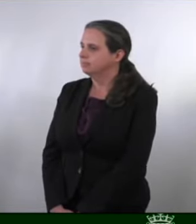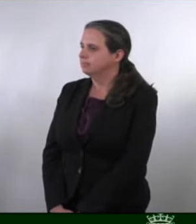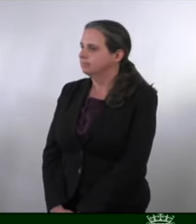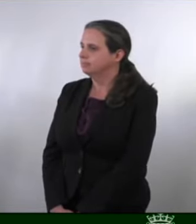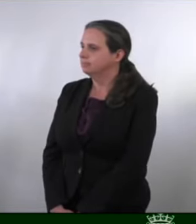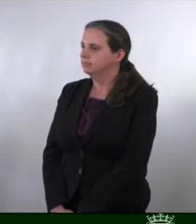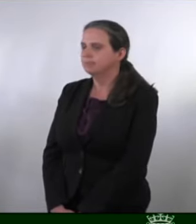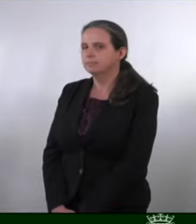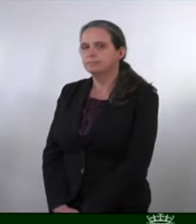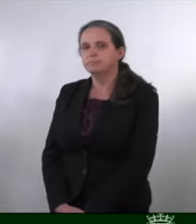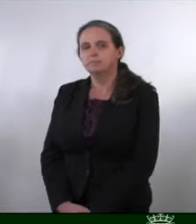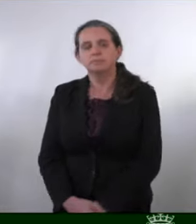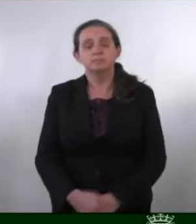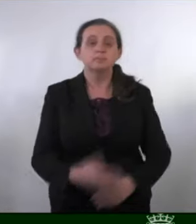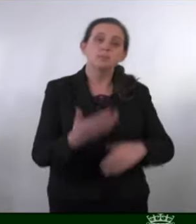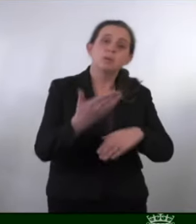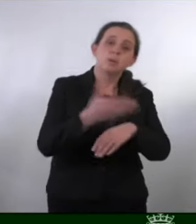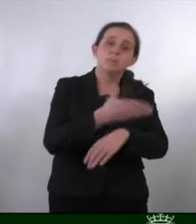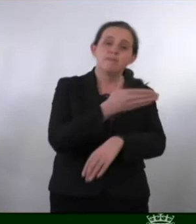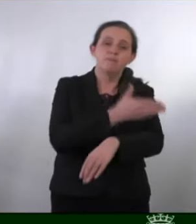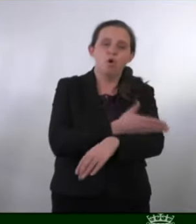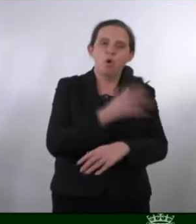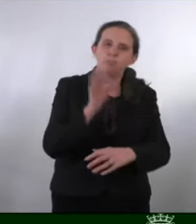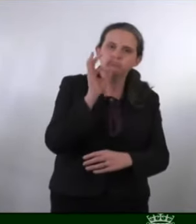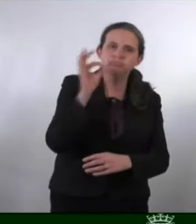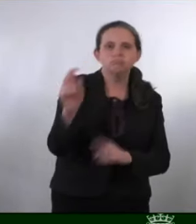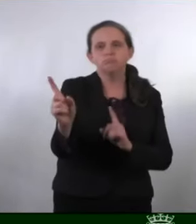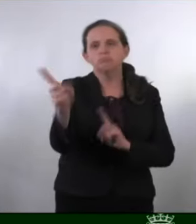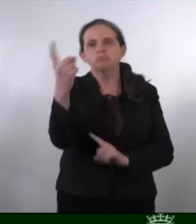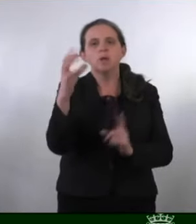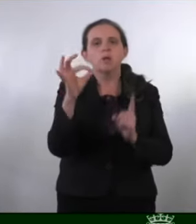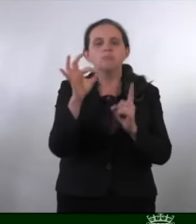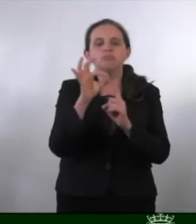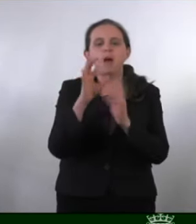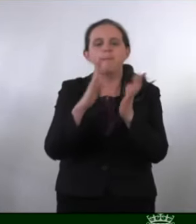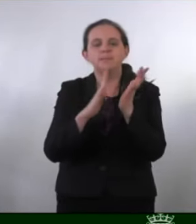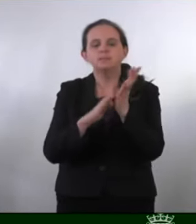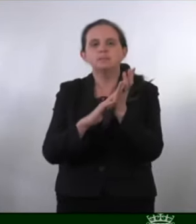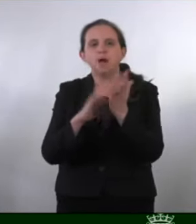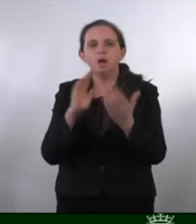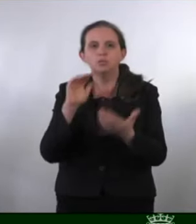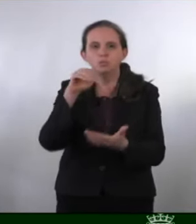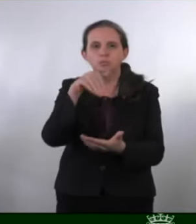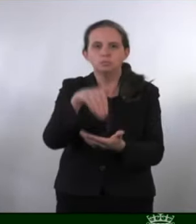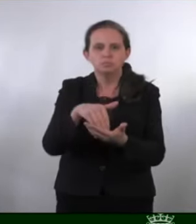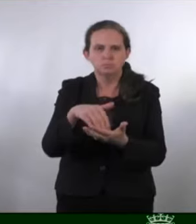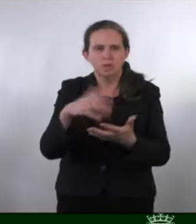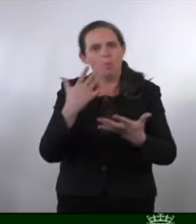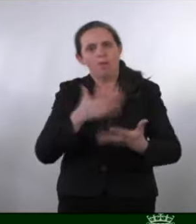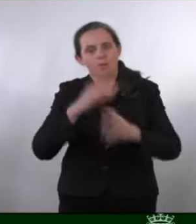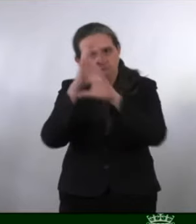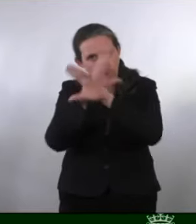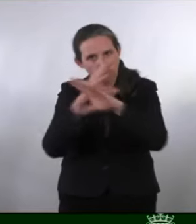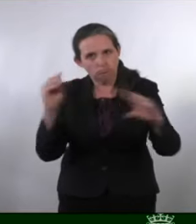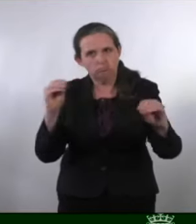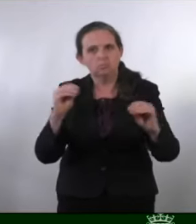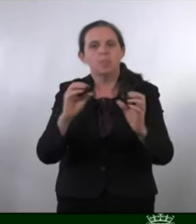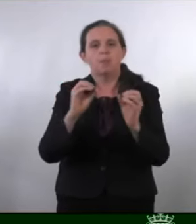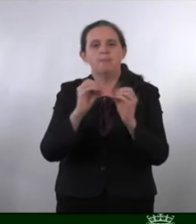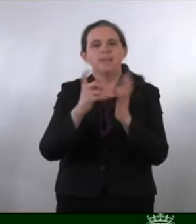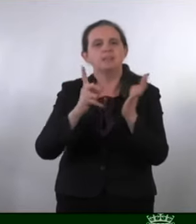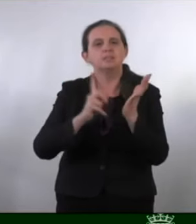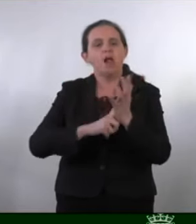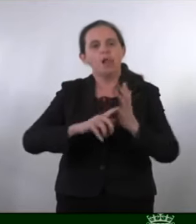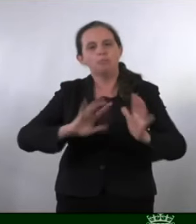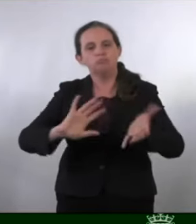Just before I call the Prime Minister, I would like to point out the British Sign Language interpretation of the statements available to